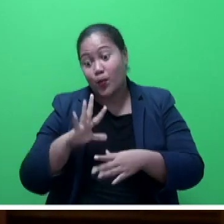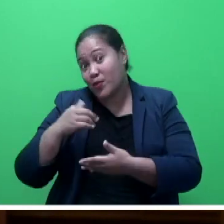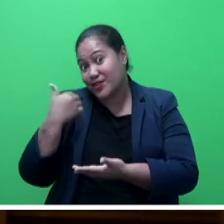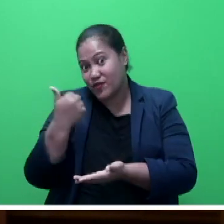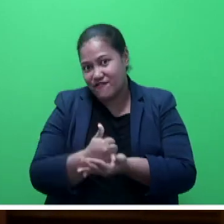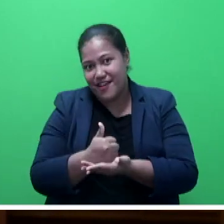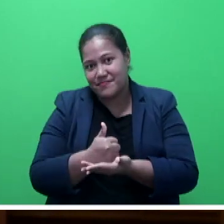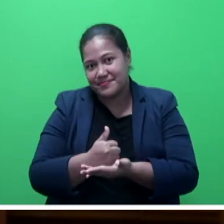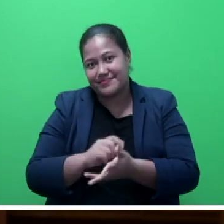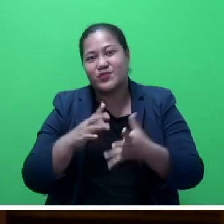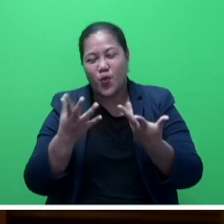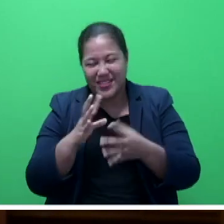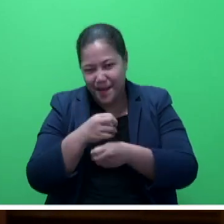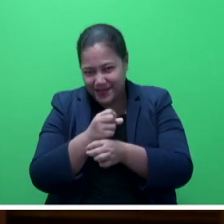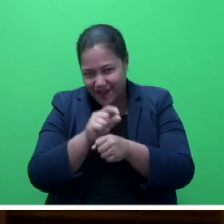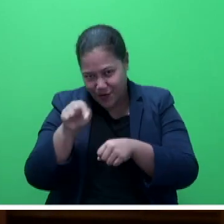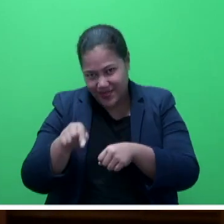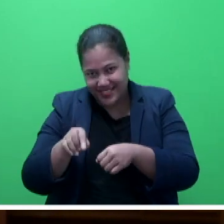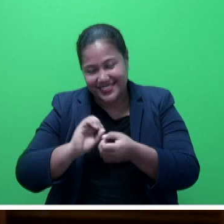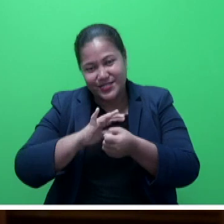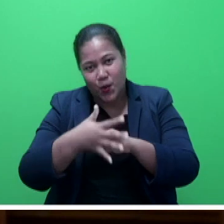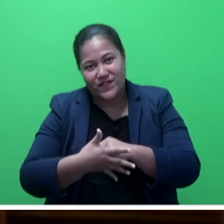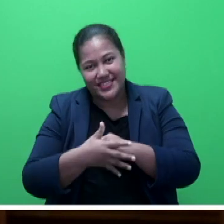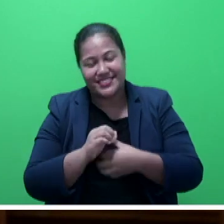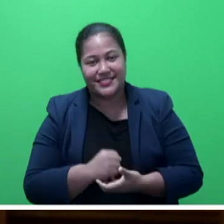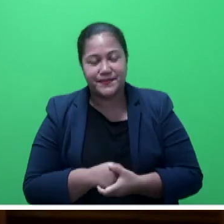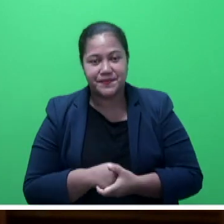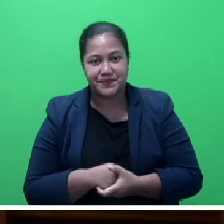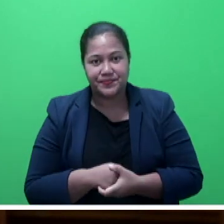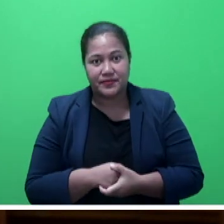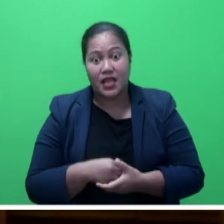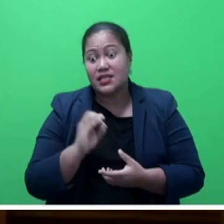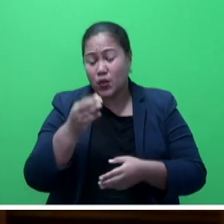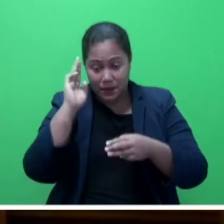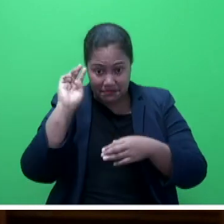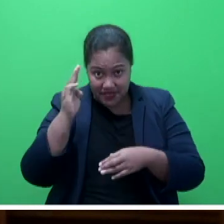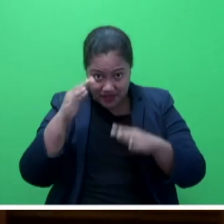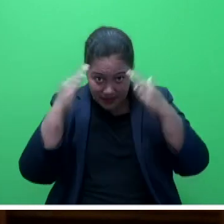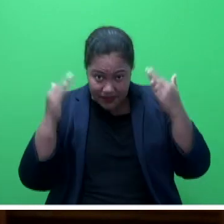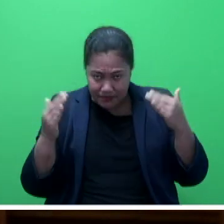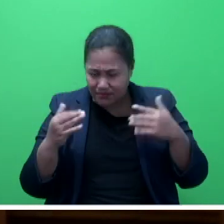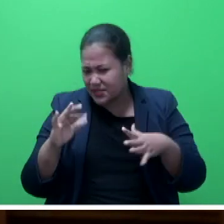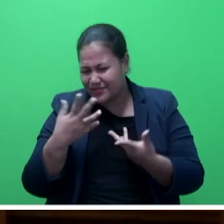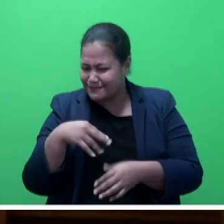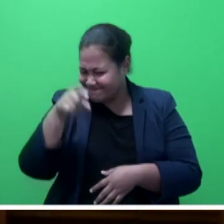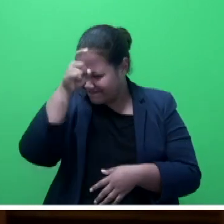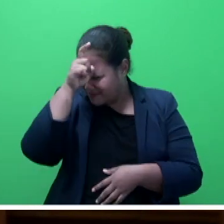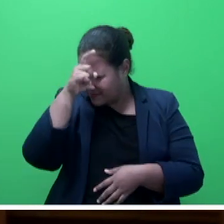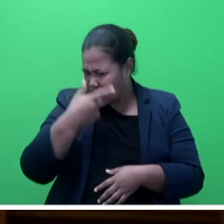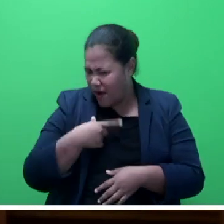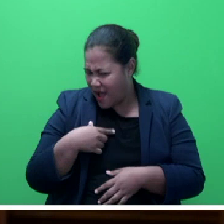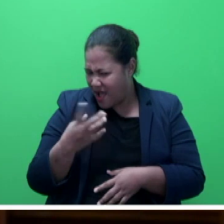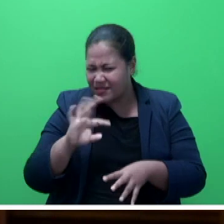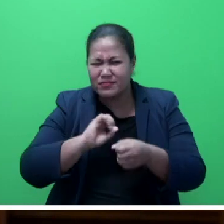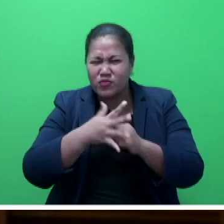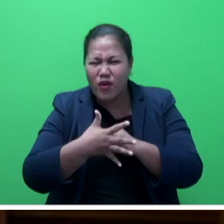these cases. Mr. Speaker, if anyone was wondering why our COVID safe restrictions have